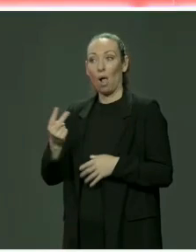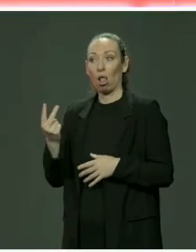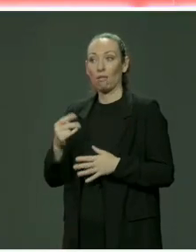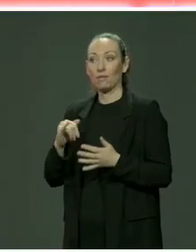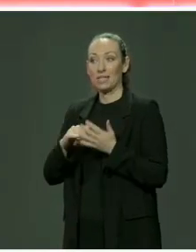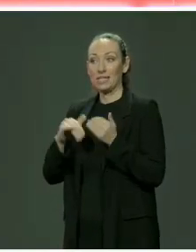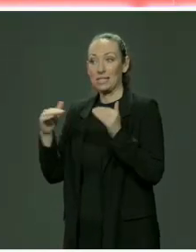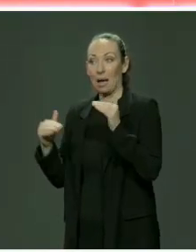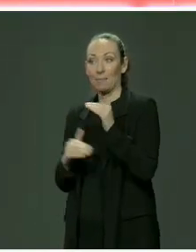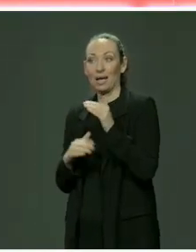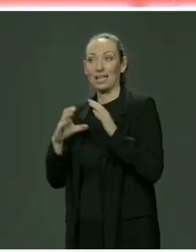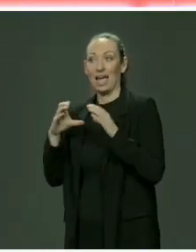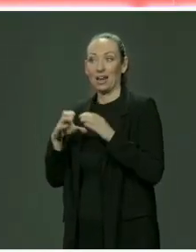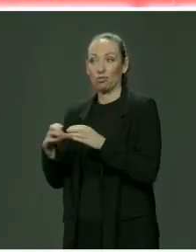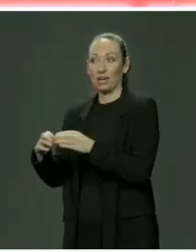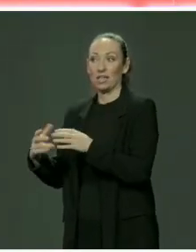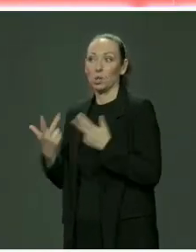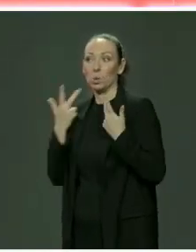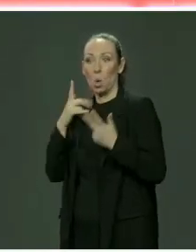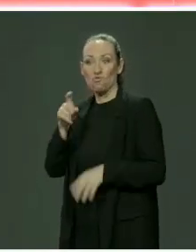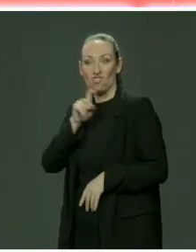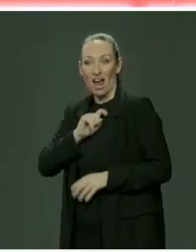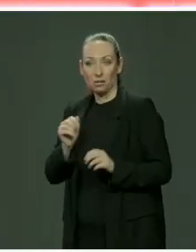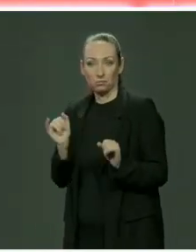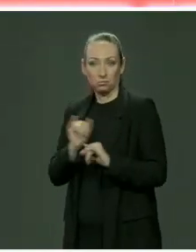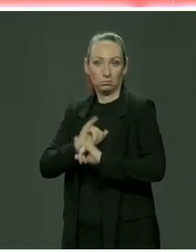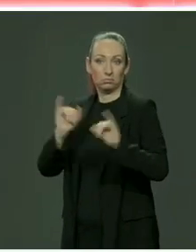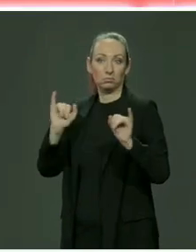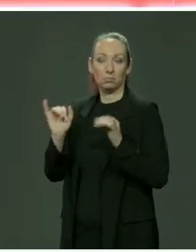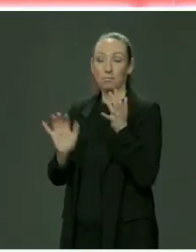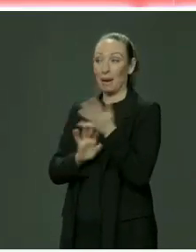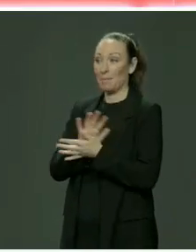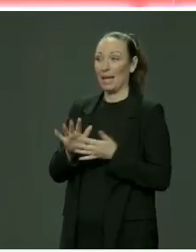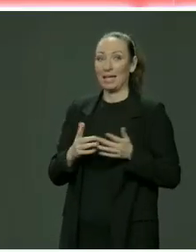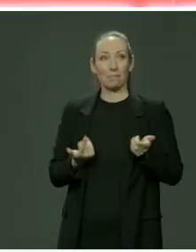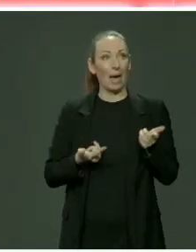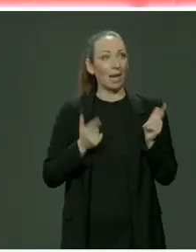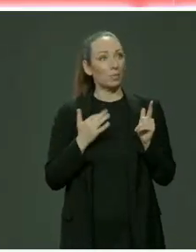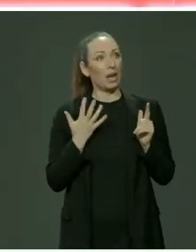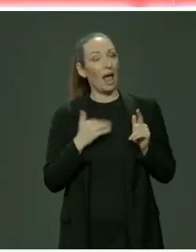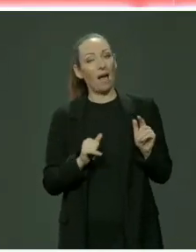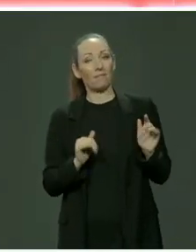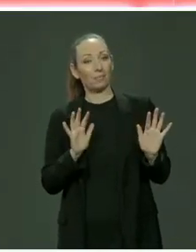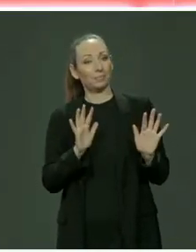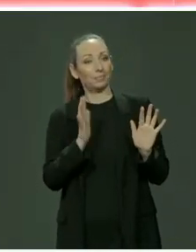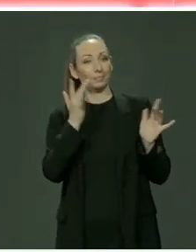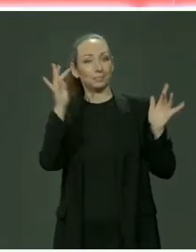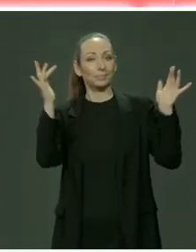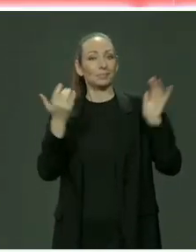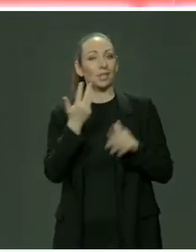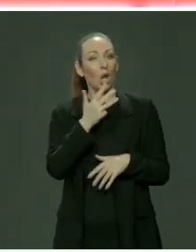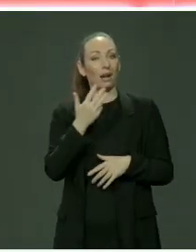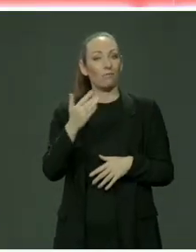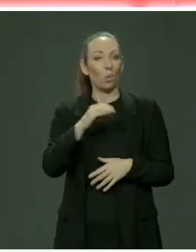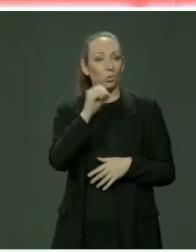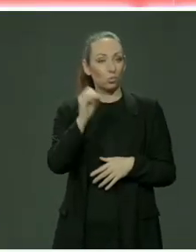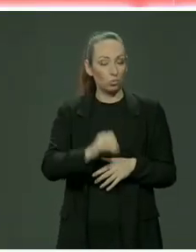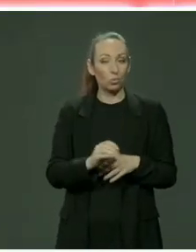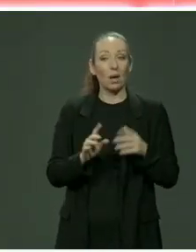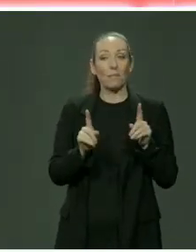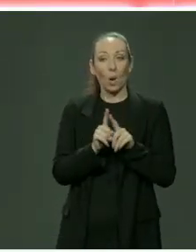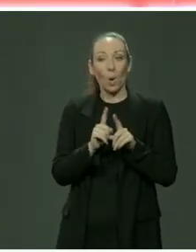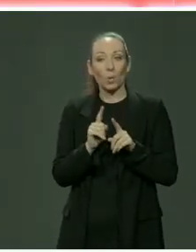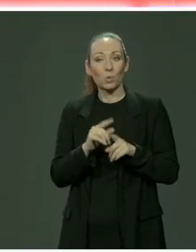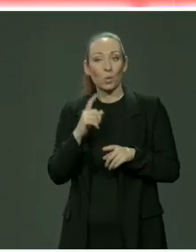as red. Management, on the other hand, has a glowing ESG score of 94 and CSR strategy